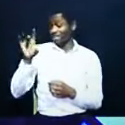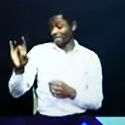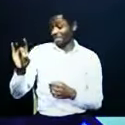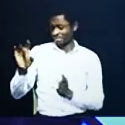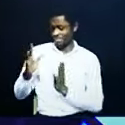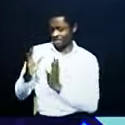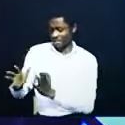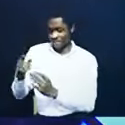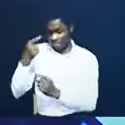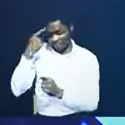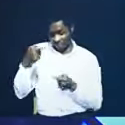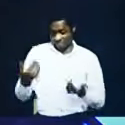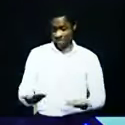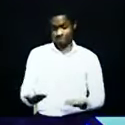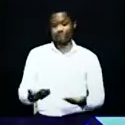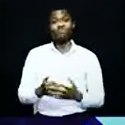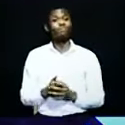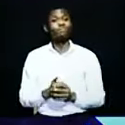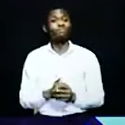now.